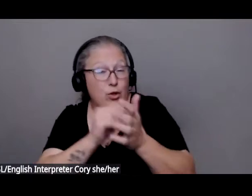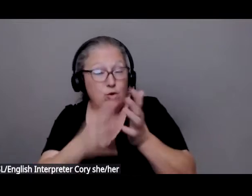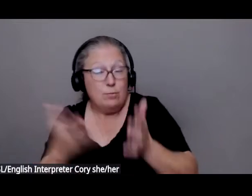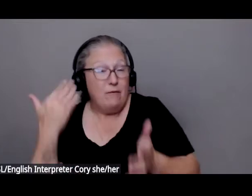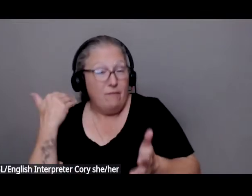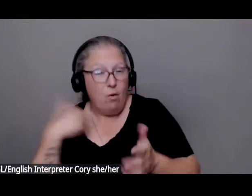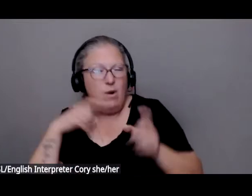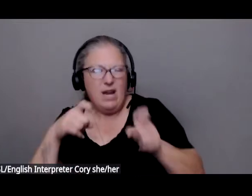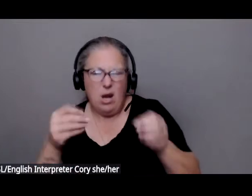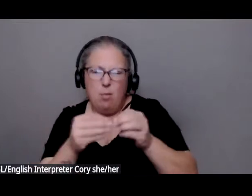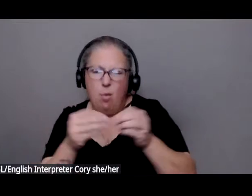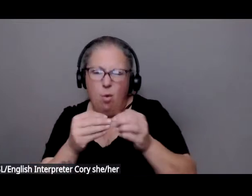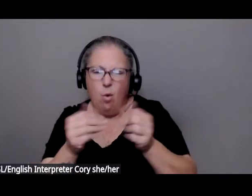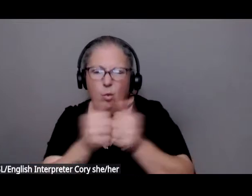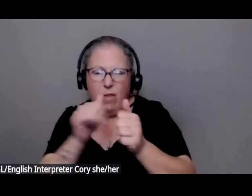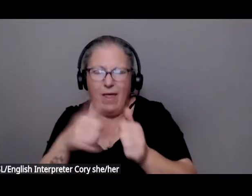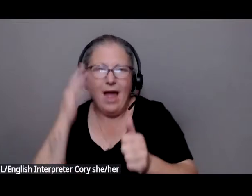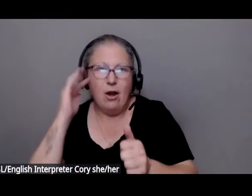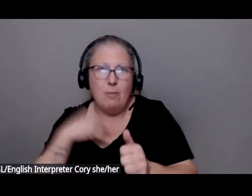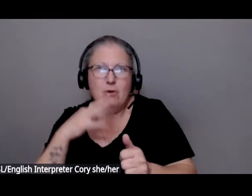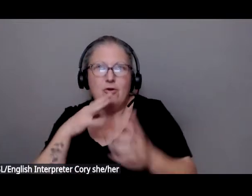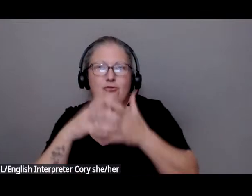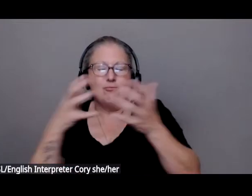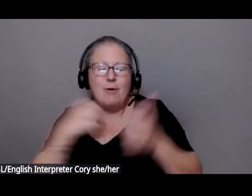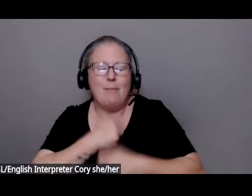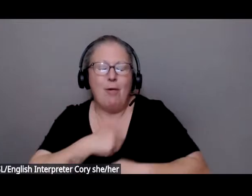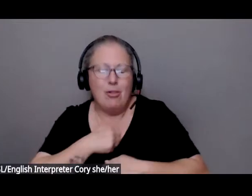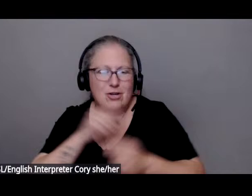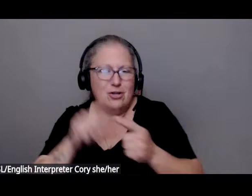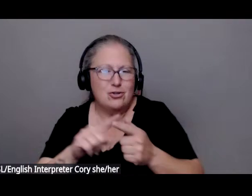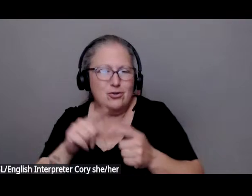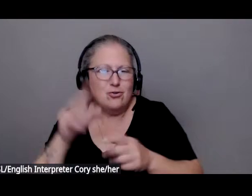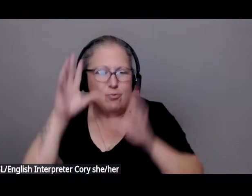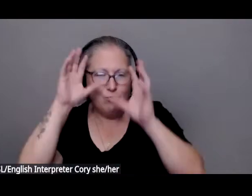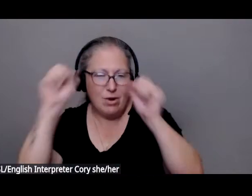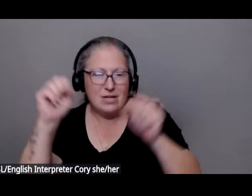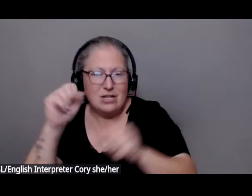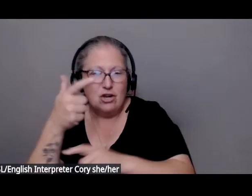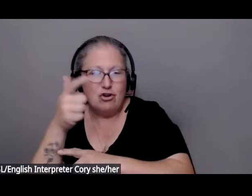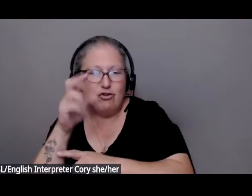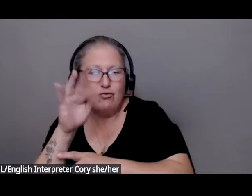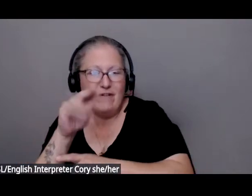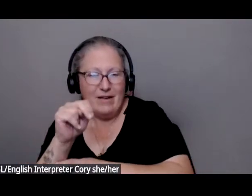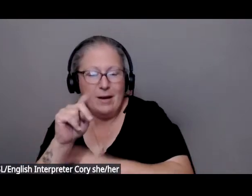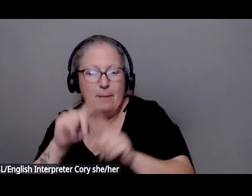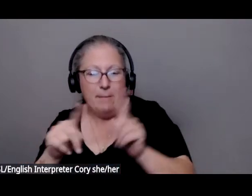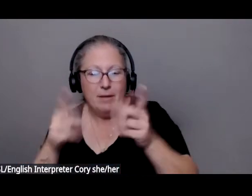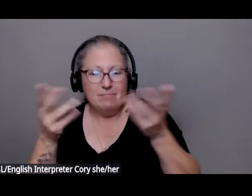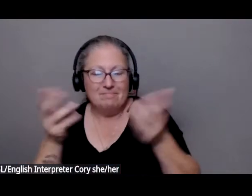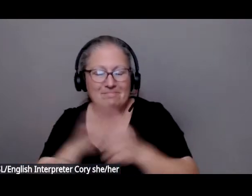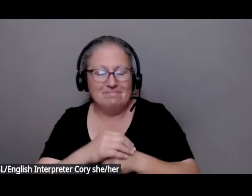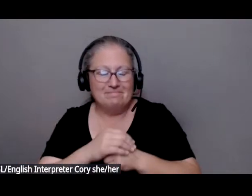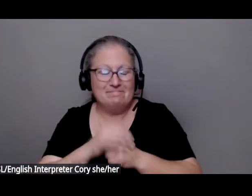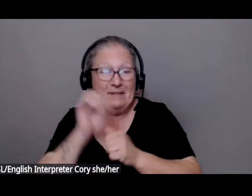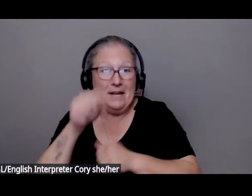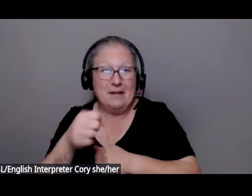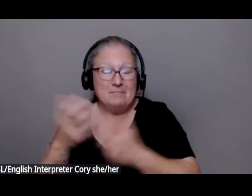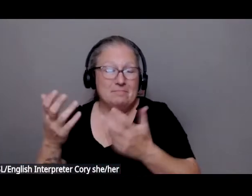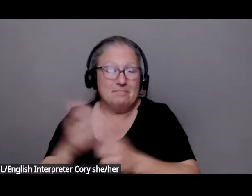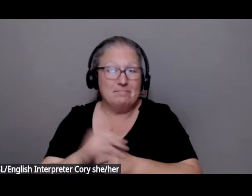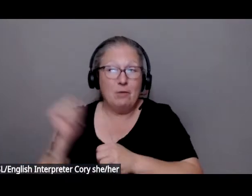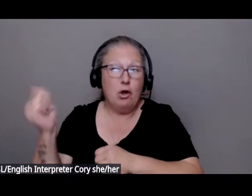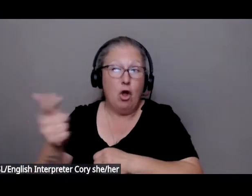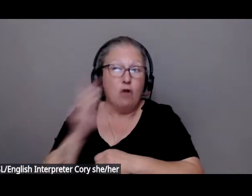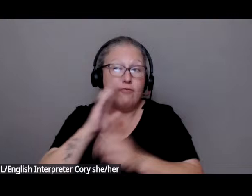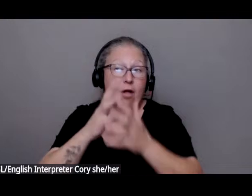that. So I know I'm talking too much, and I apologize to President Griffin, but yeah. Well, no, you all are talking a